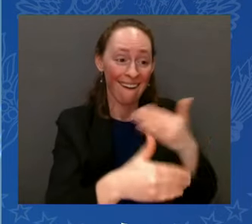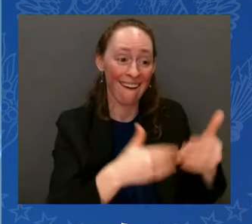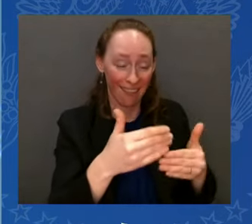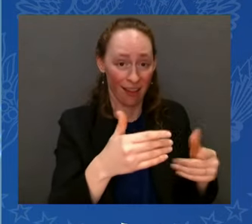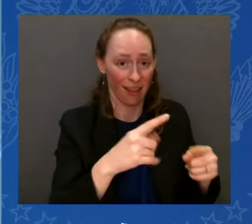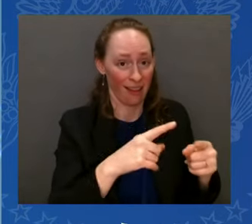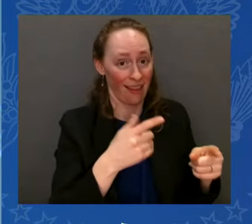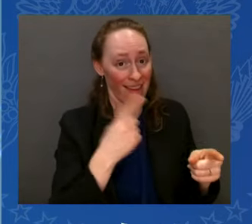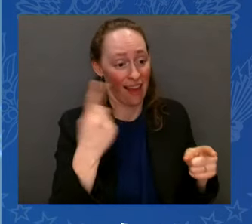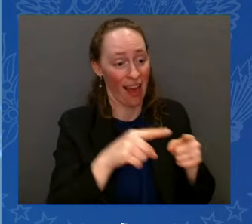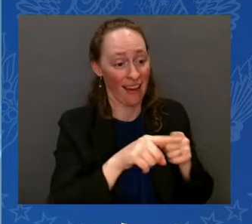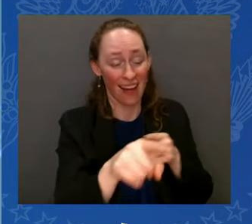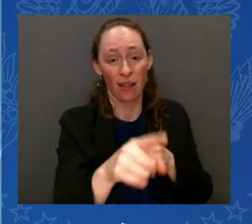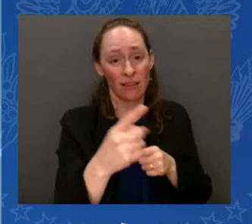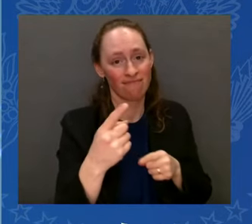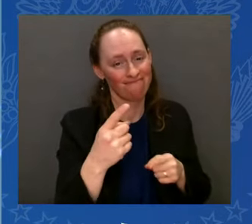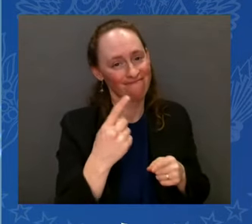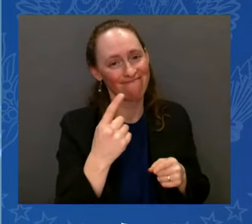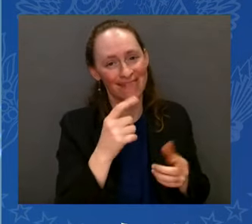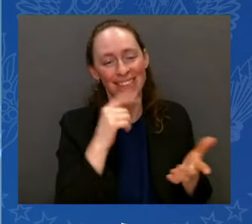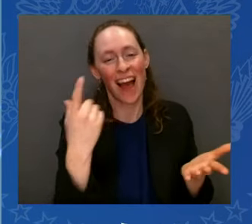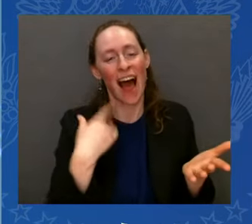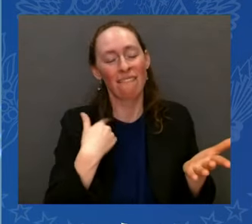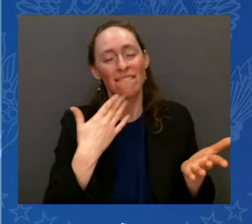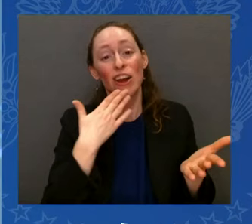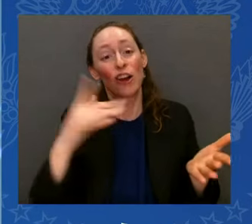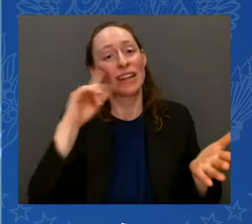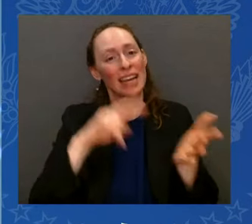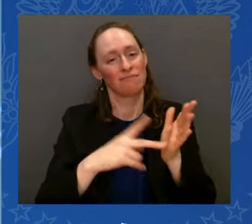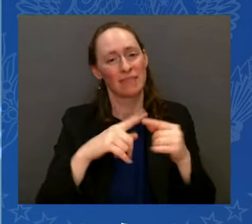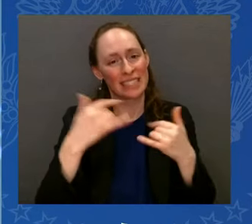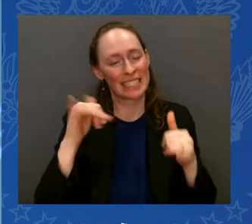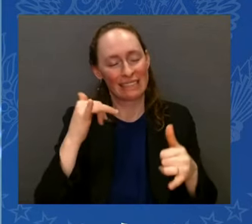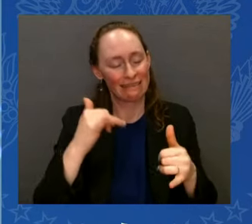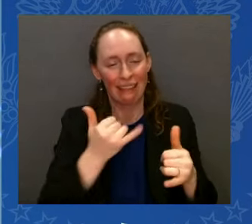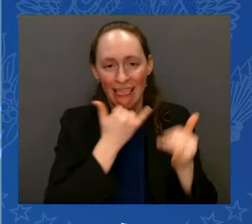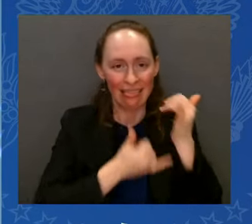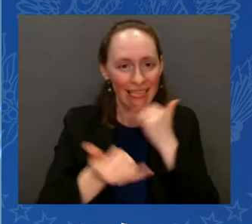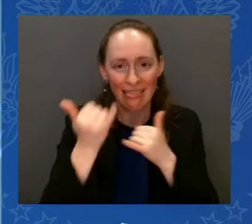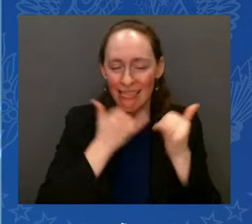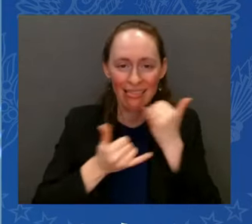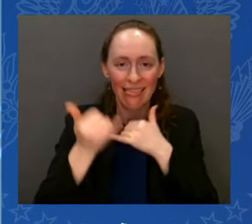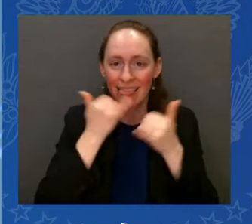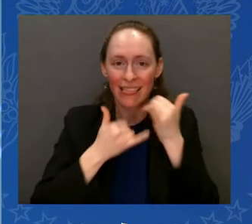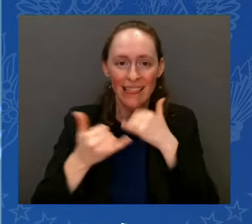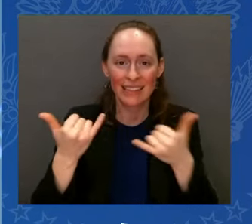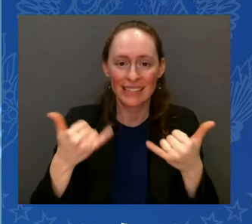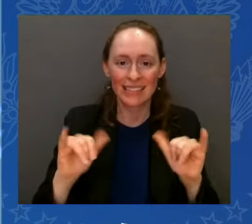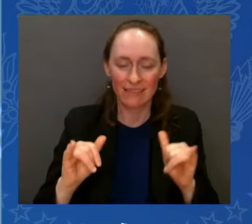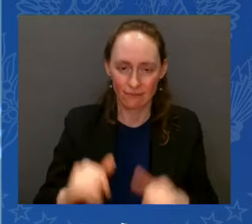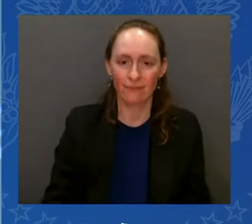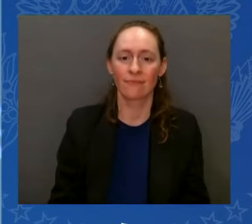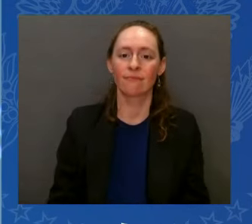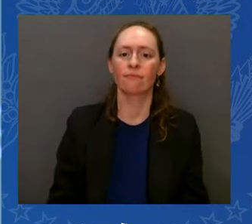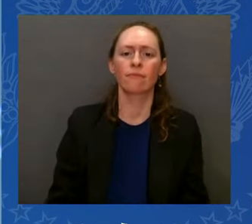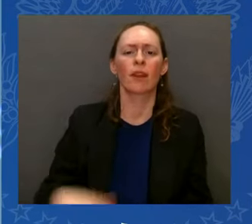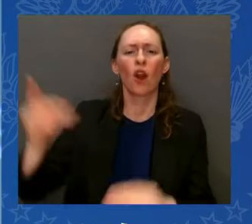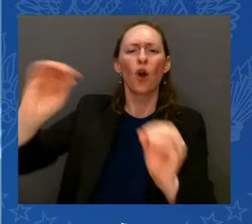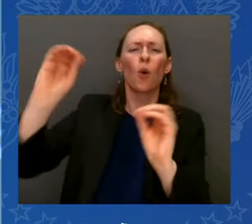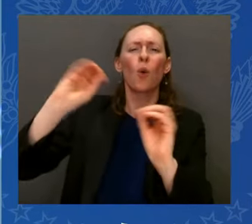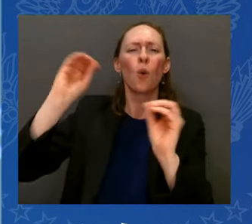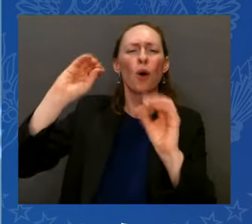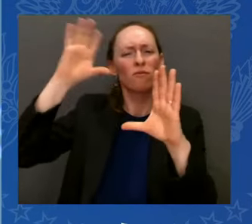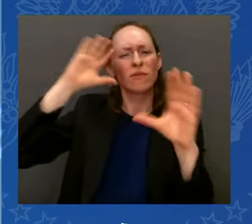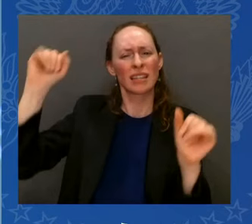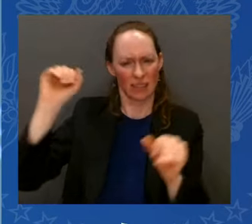that no corporate president could make more than $1 million from the profit of their from the